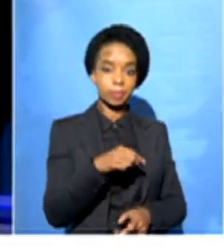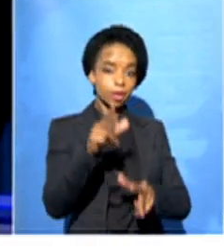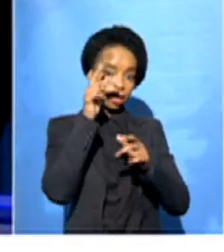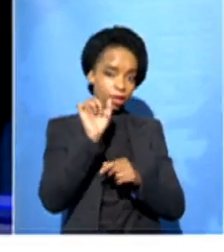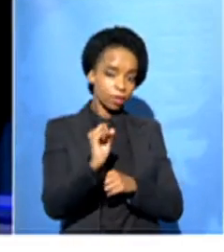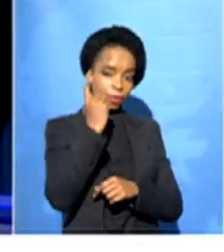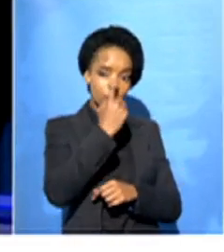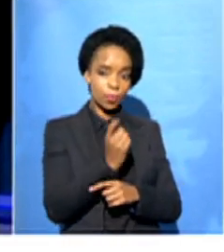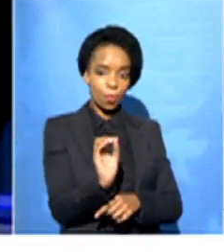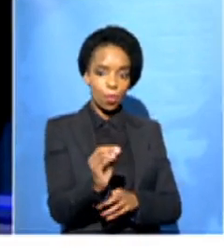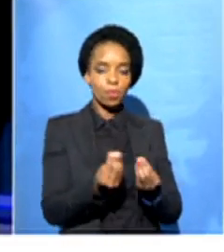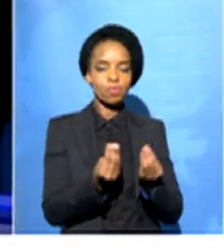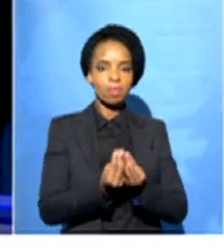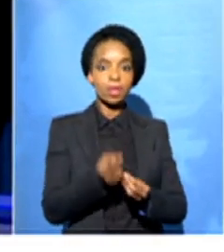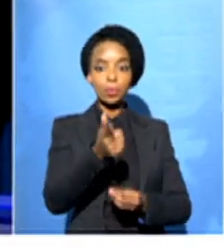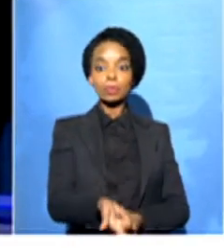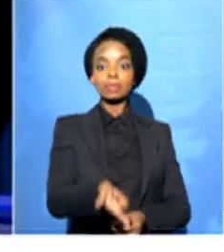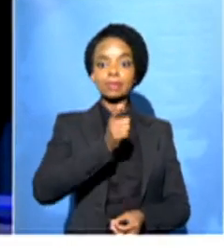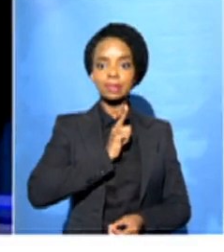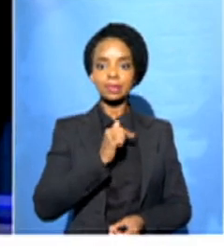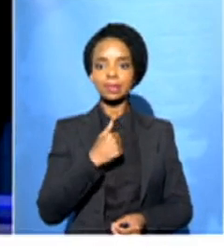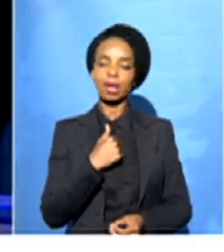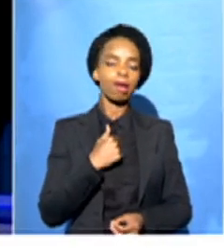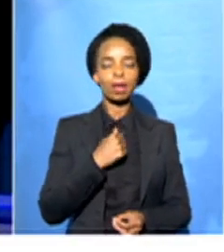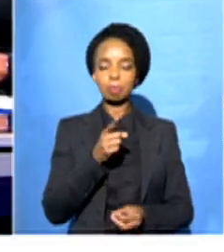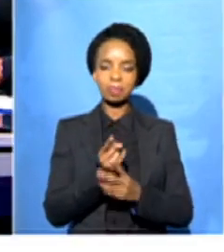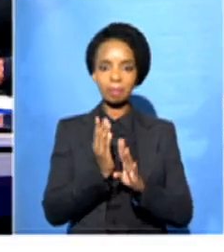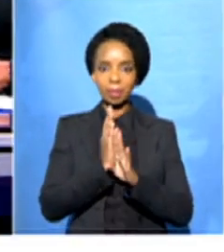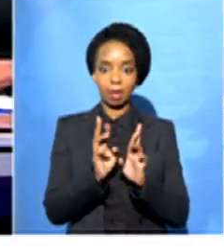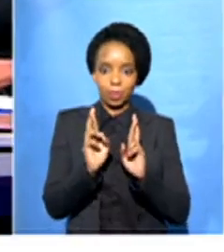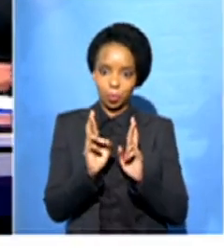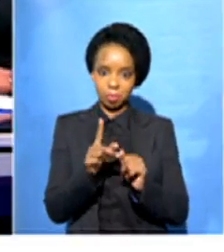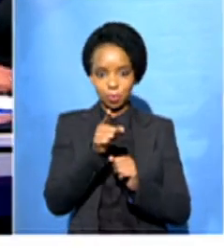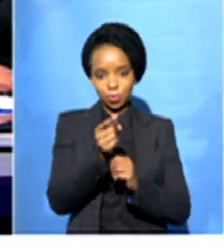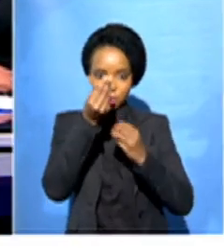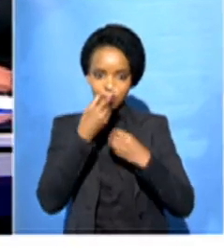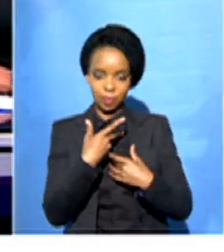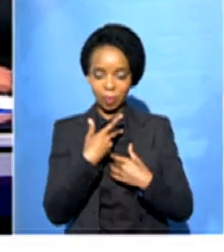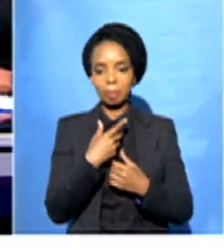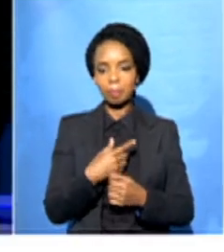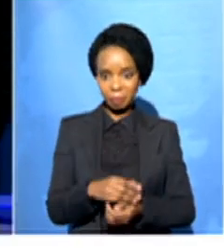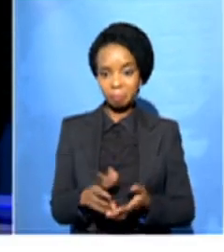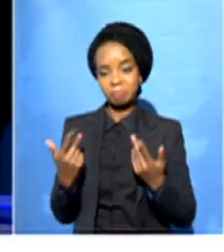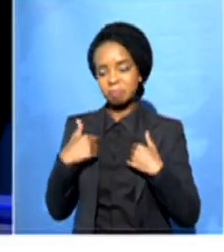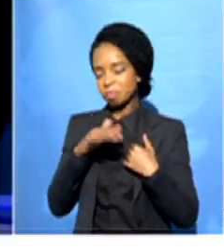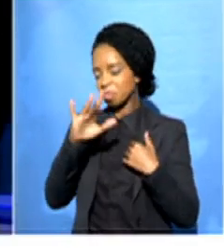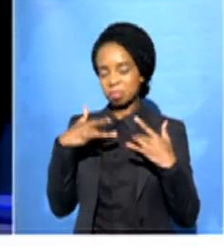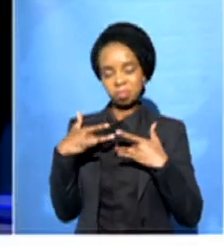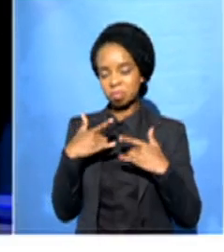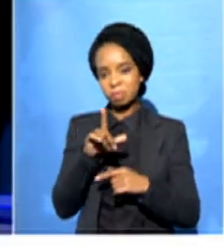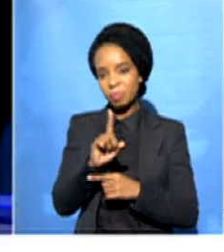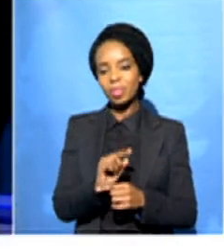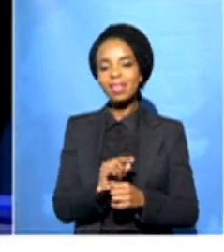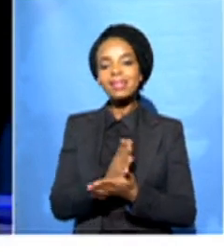you don't want to say openly, and I'll say it for you. I'll say it for you. That some of the politicians ought to